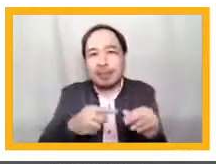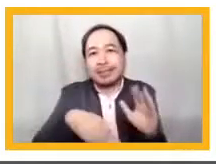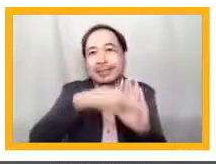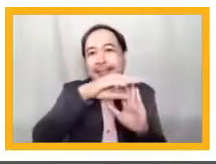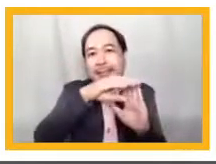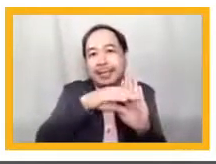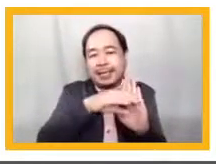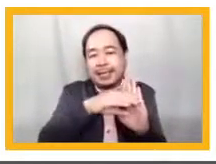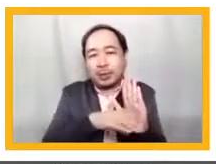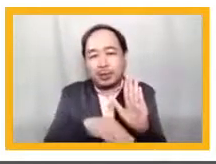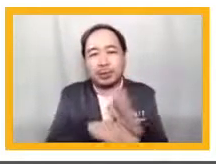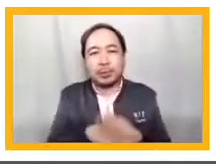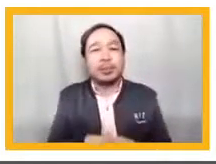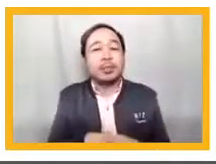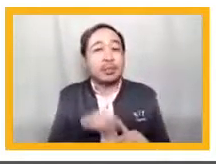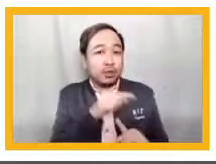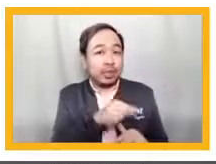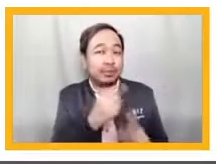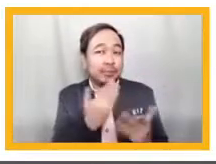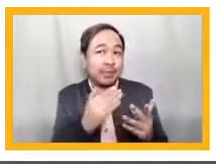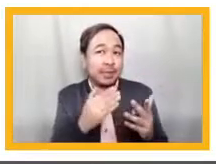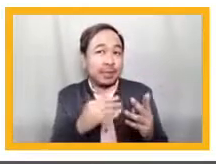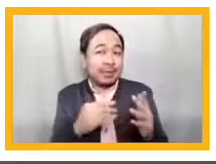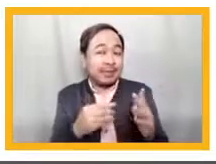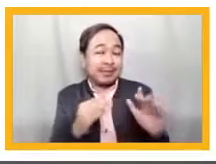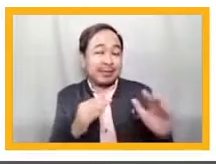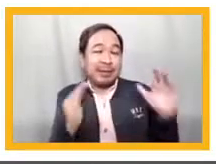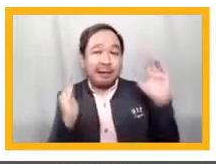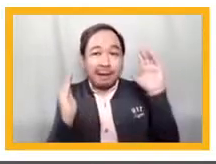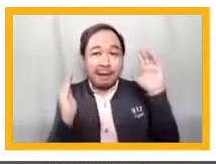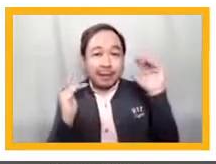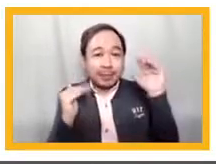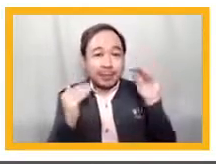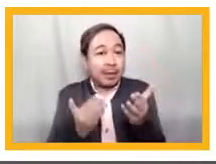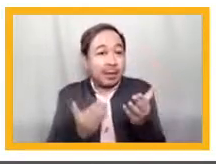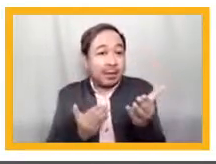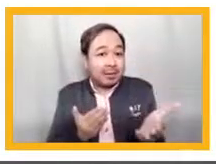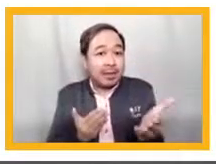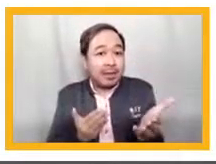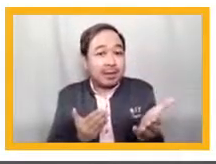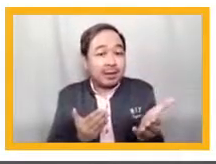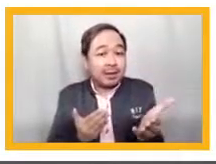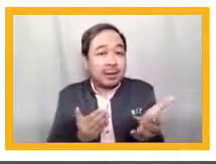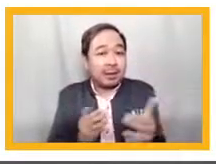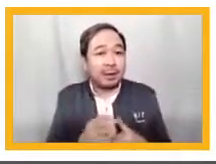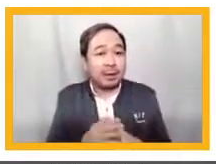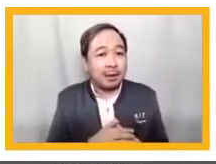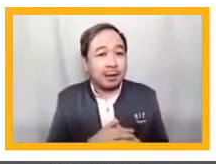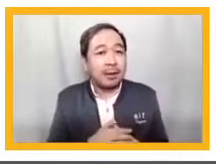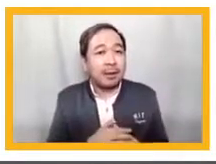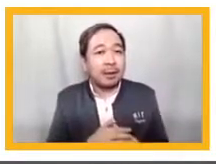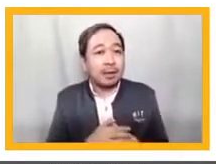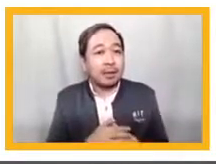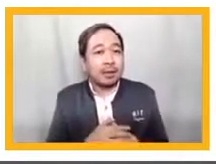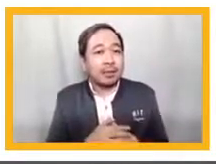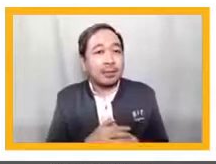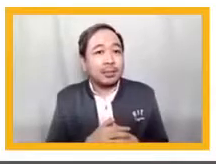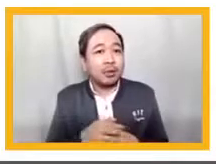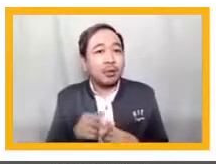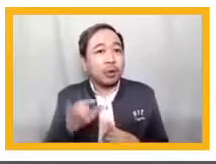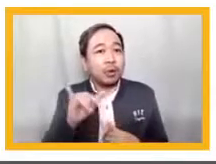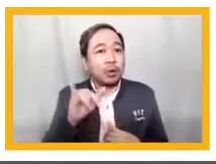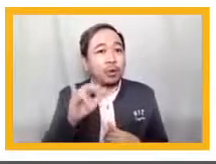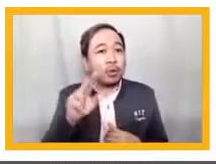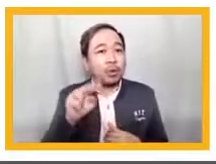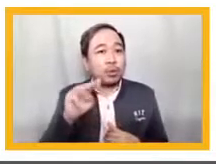on anticipation, maybe Pham Hong Quat, you have the last words on your dream ecosystem